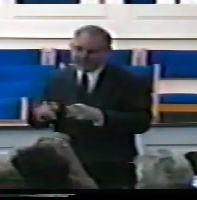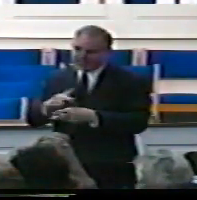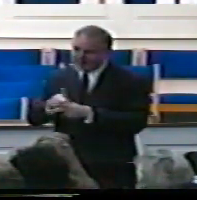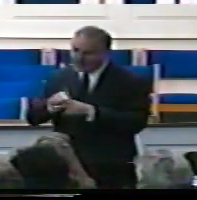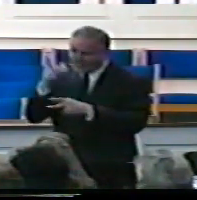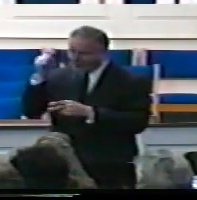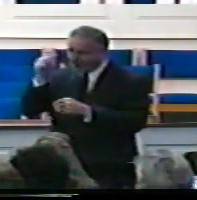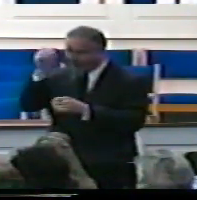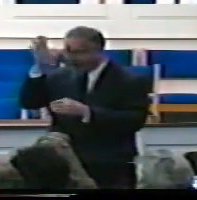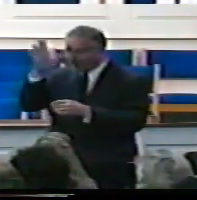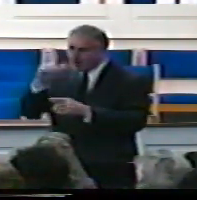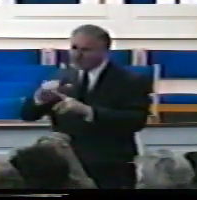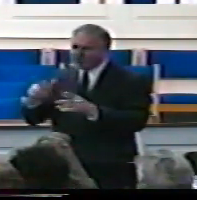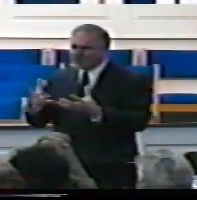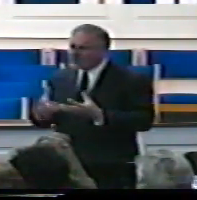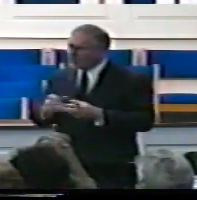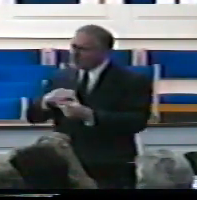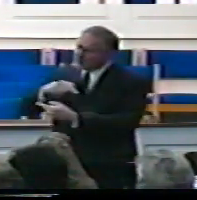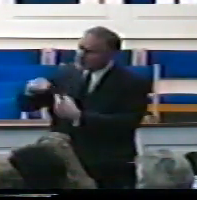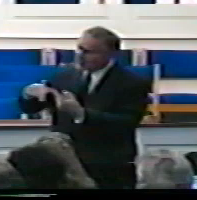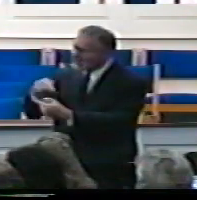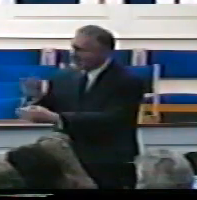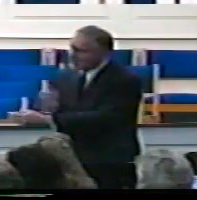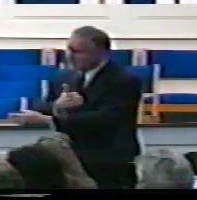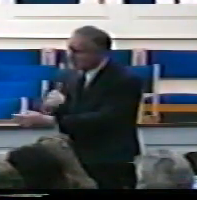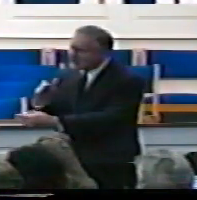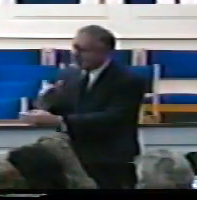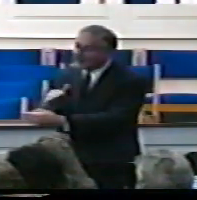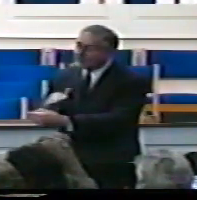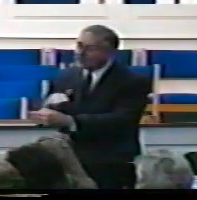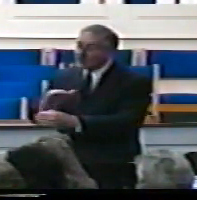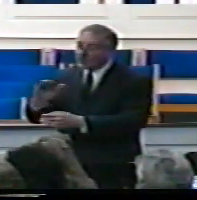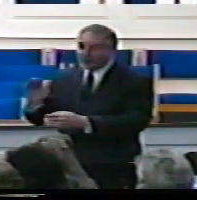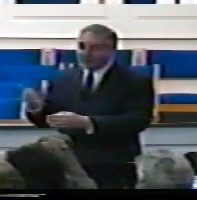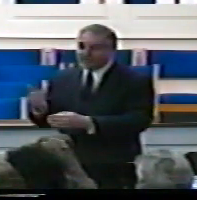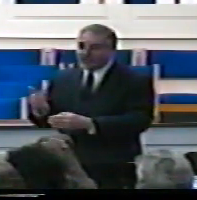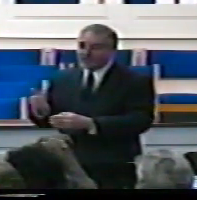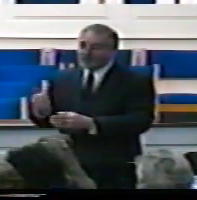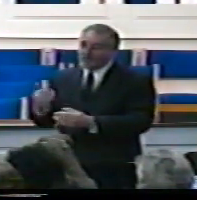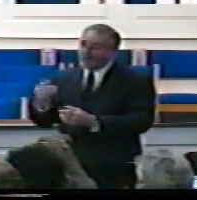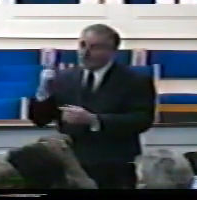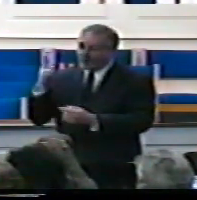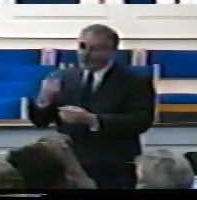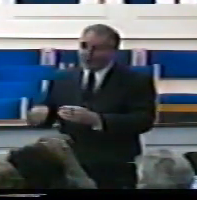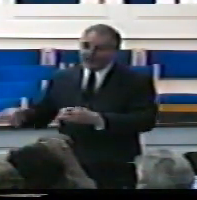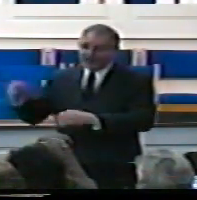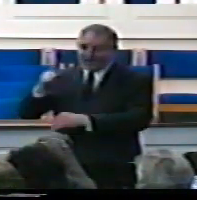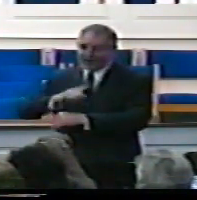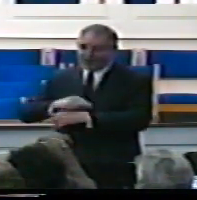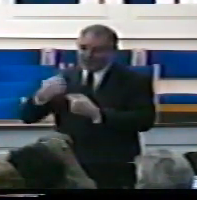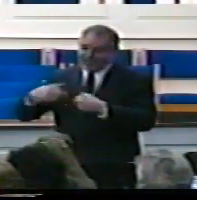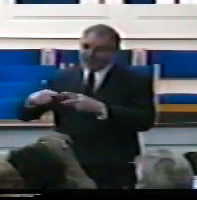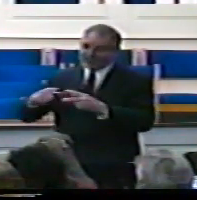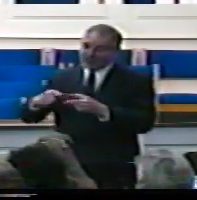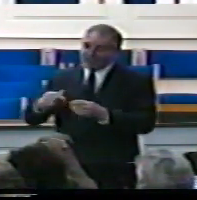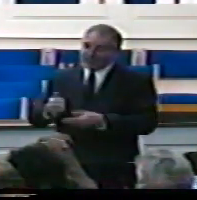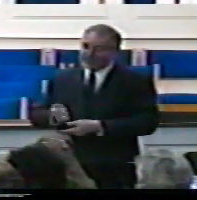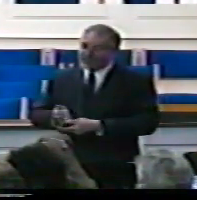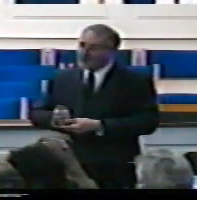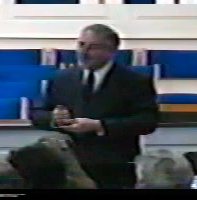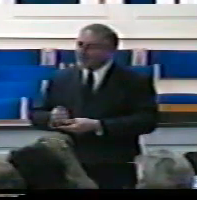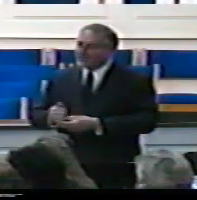she was despondent that she wanted to travel. She wanted to sing. And finally, one day, sitting at home trying to keep her father, she came up with those